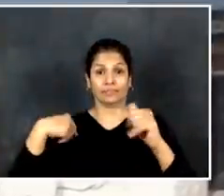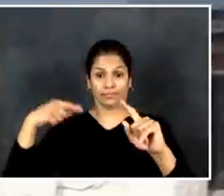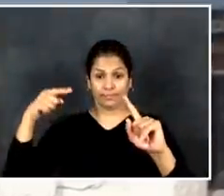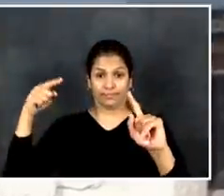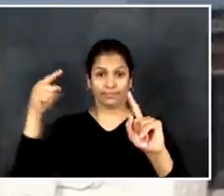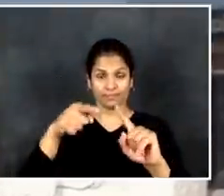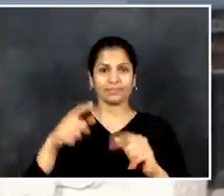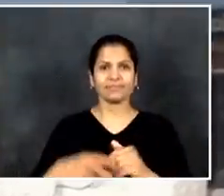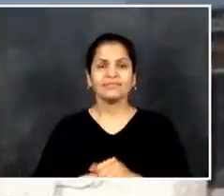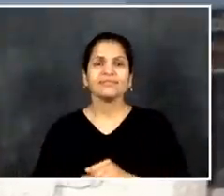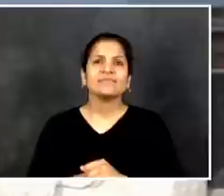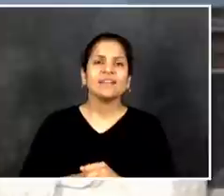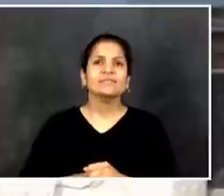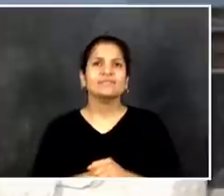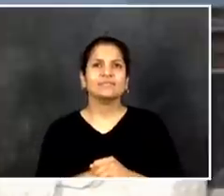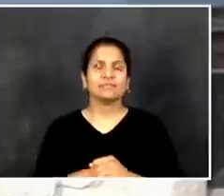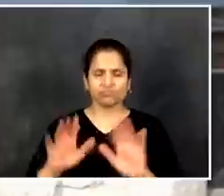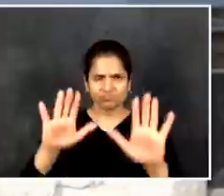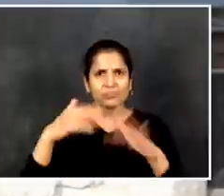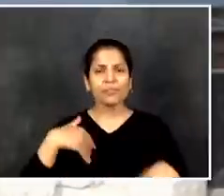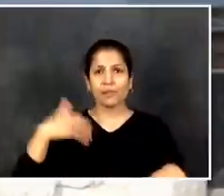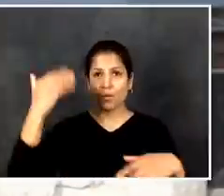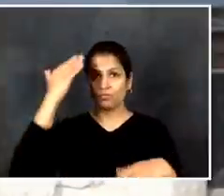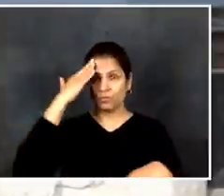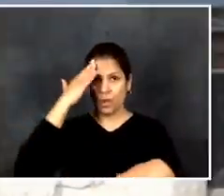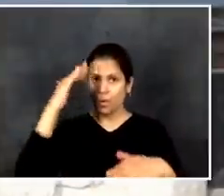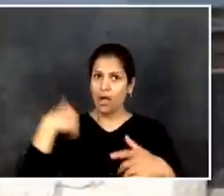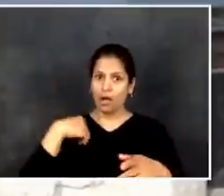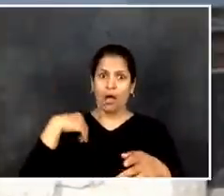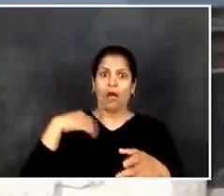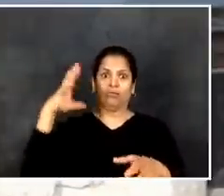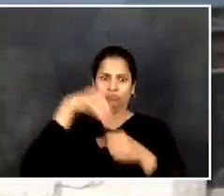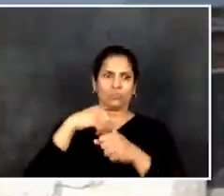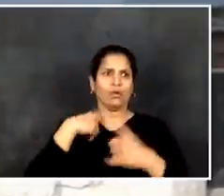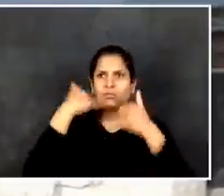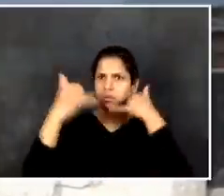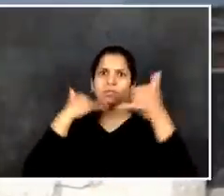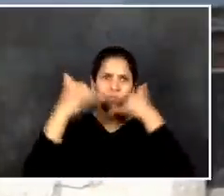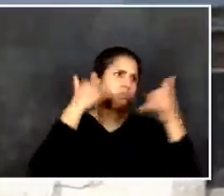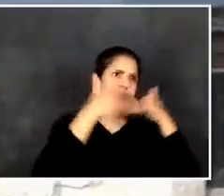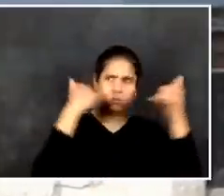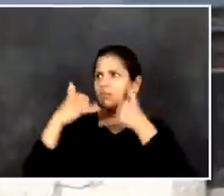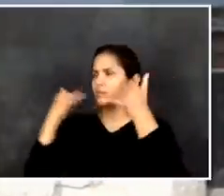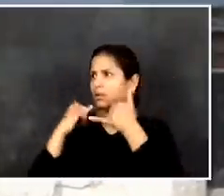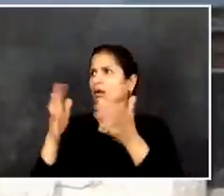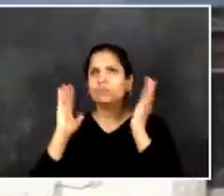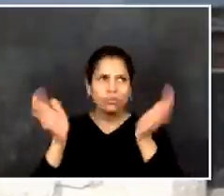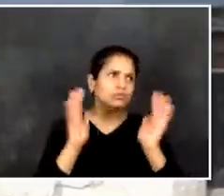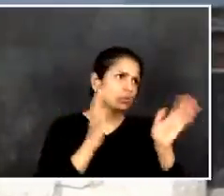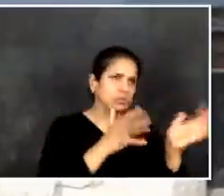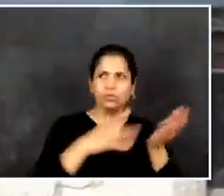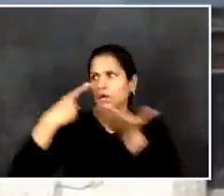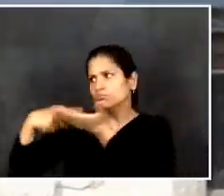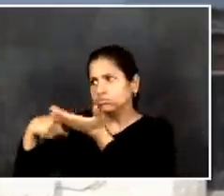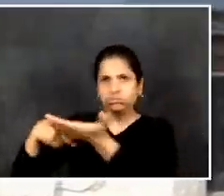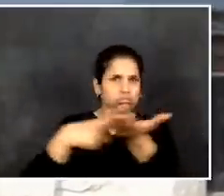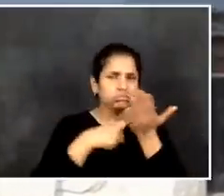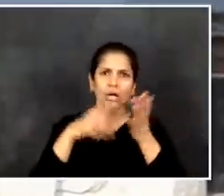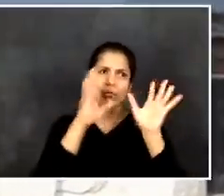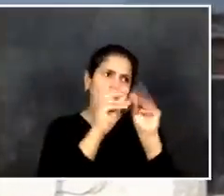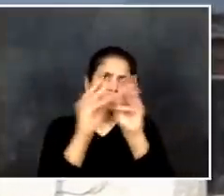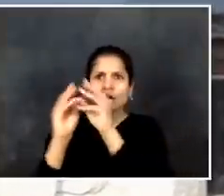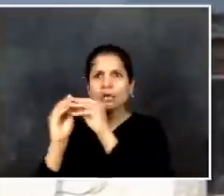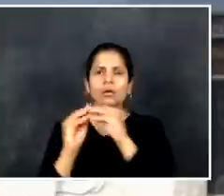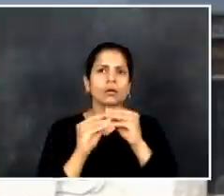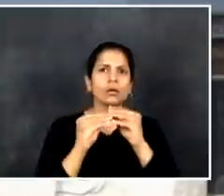those calls with Dr. Katz too, and it really was coming down to a matter of days. And we even thought at one point it would come down to a matter of hours whether the